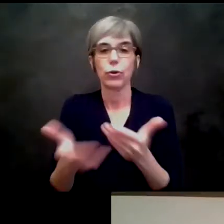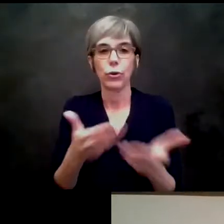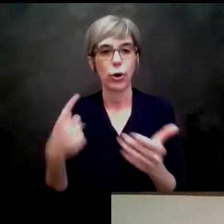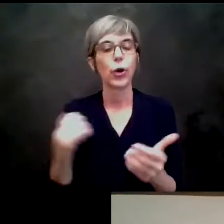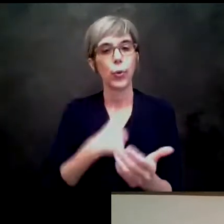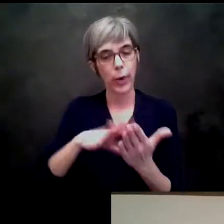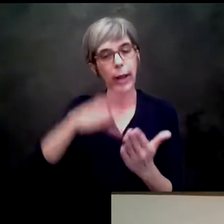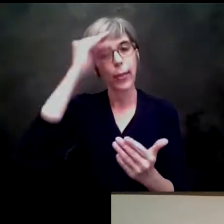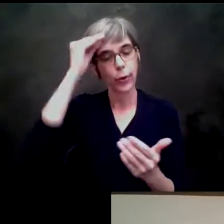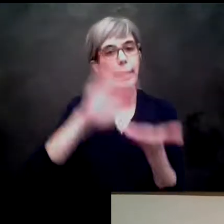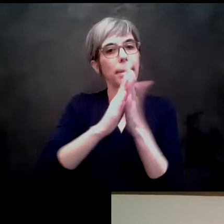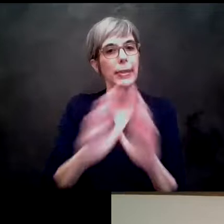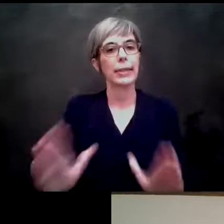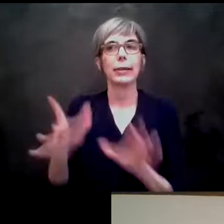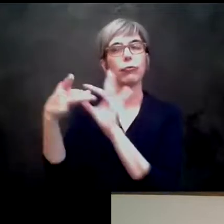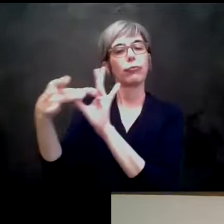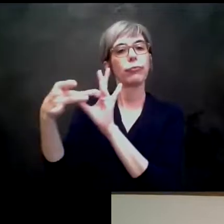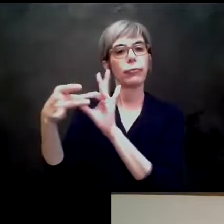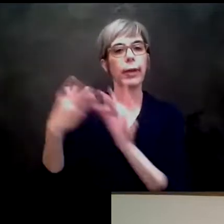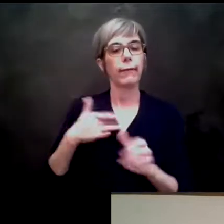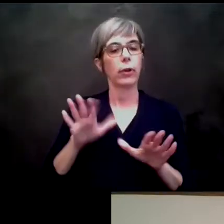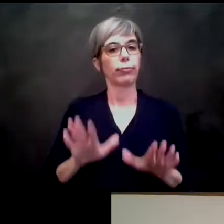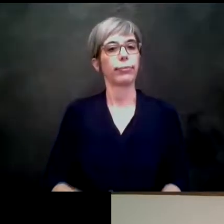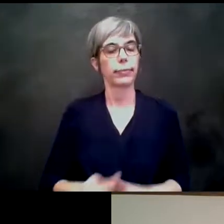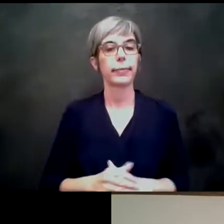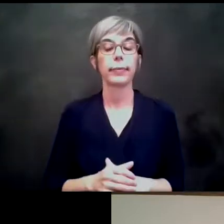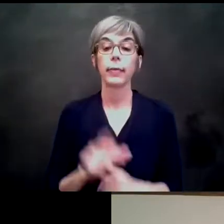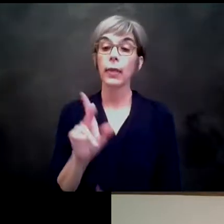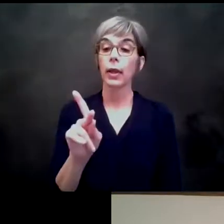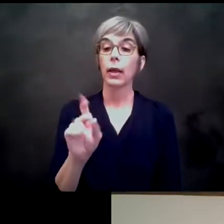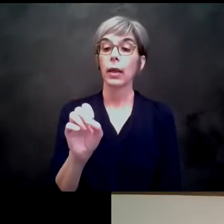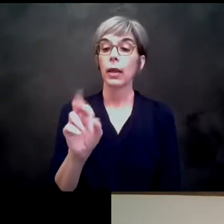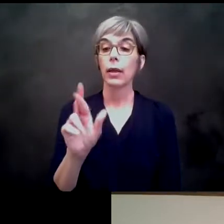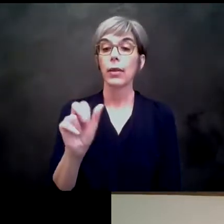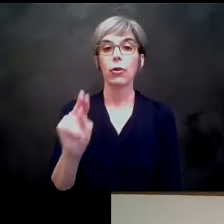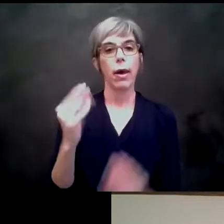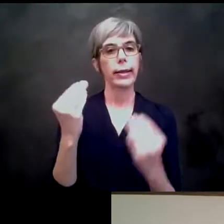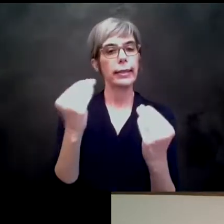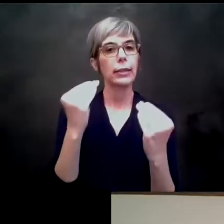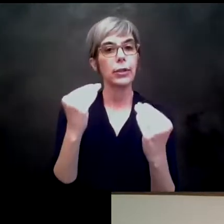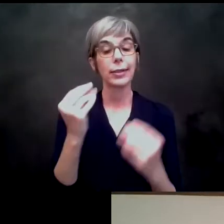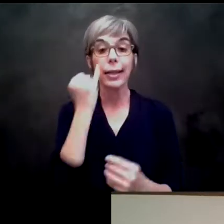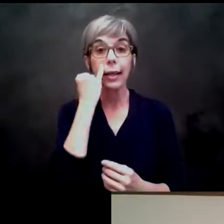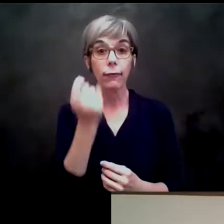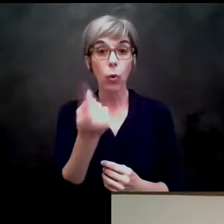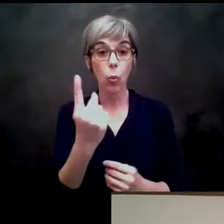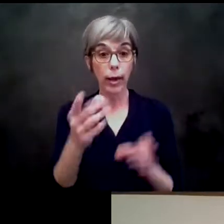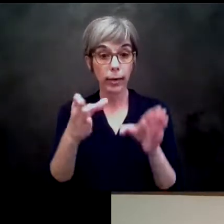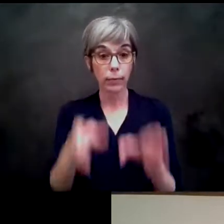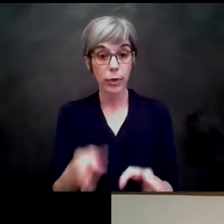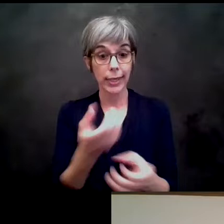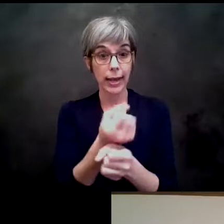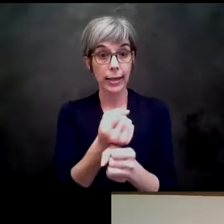peace. And our Holy Quran states that whoever saves a single life, it's as if they saved all of